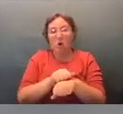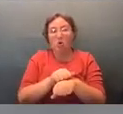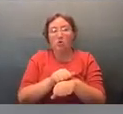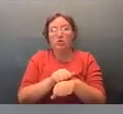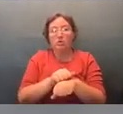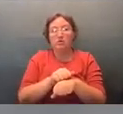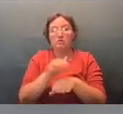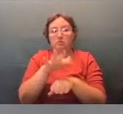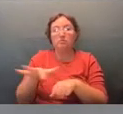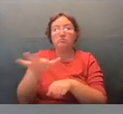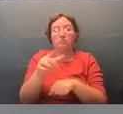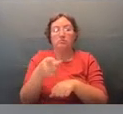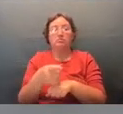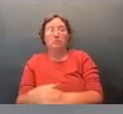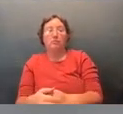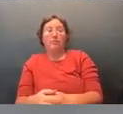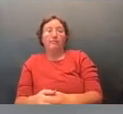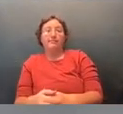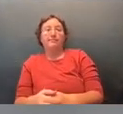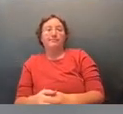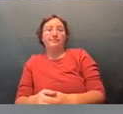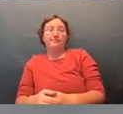this area. This area